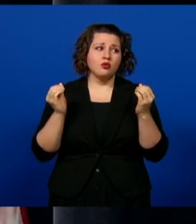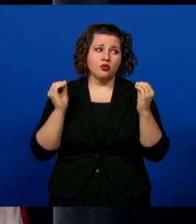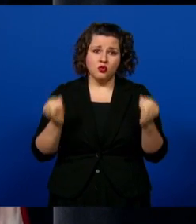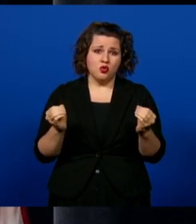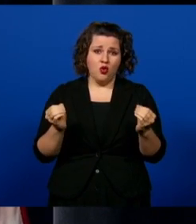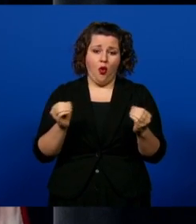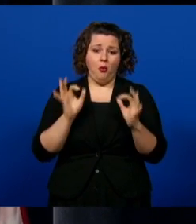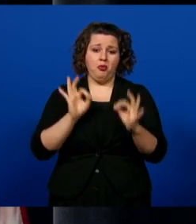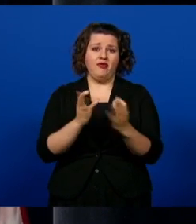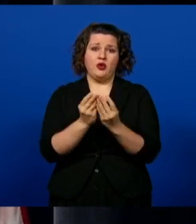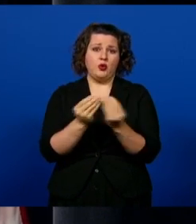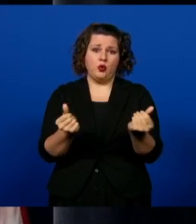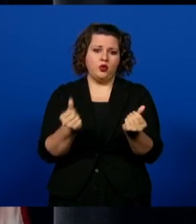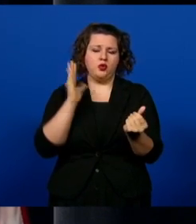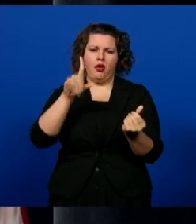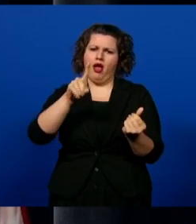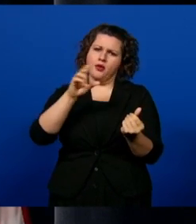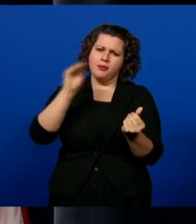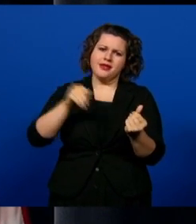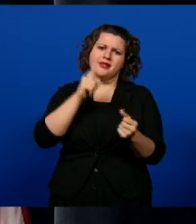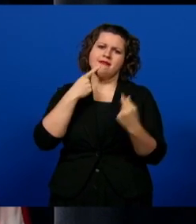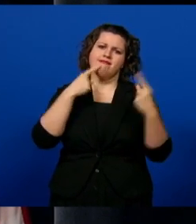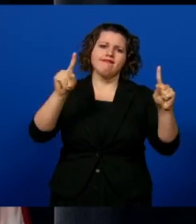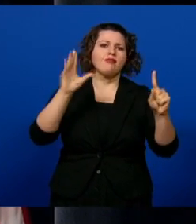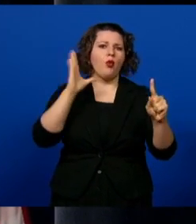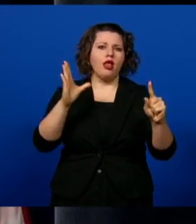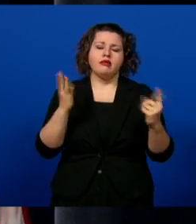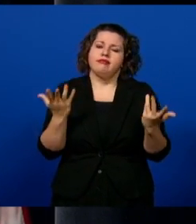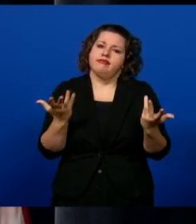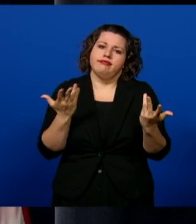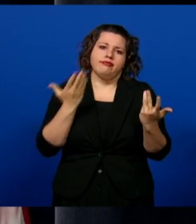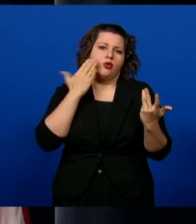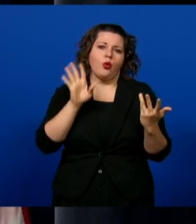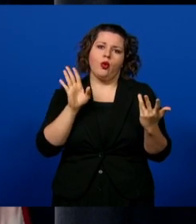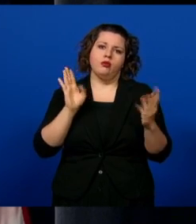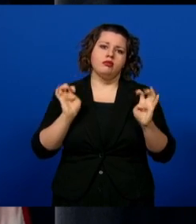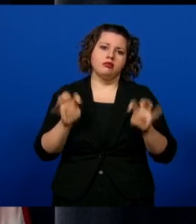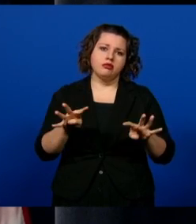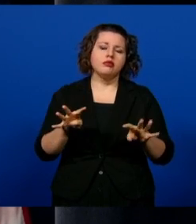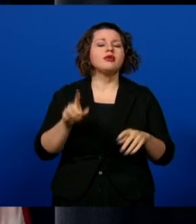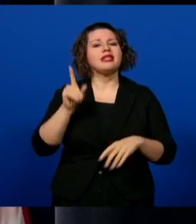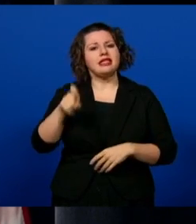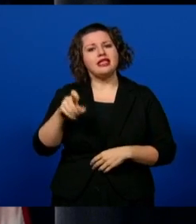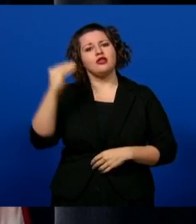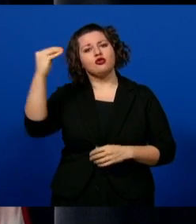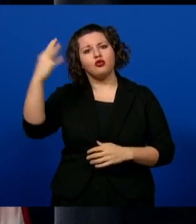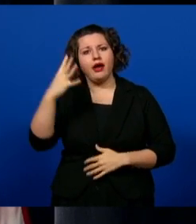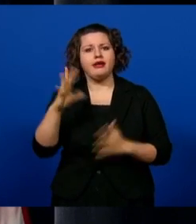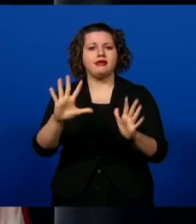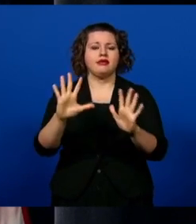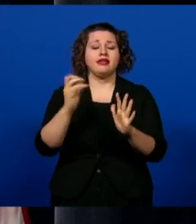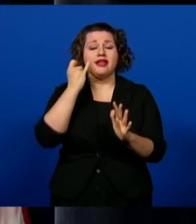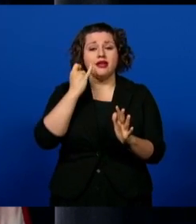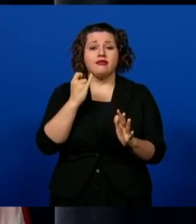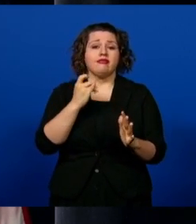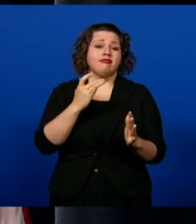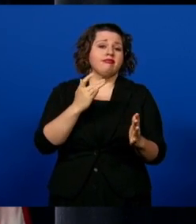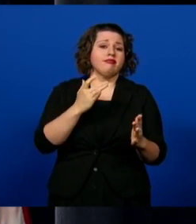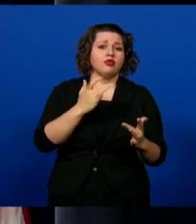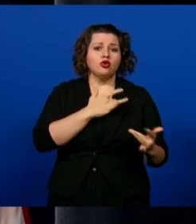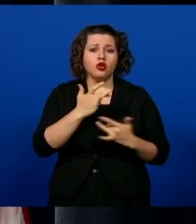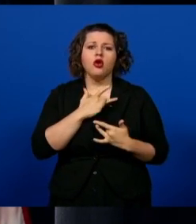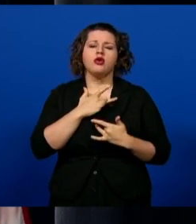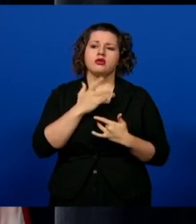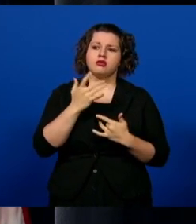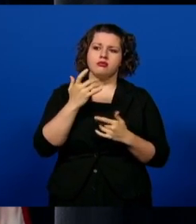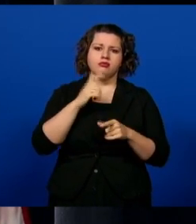solutions that we know are going to work 100%. But we need you to give us grace. We need you to call us if you have concerns. We need you to stop in and